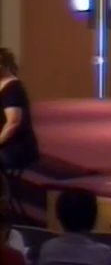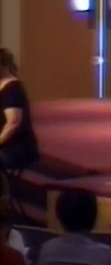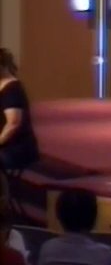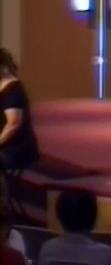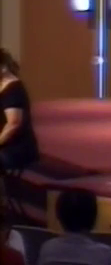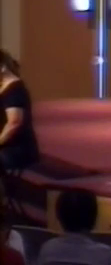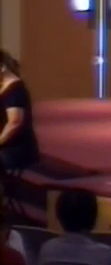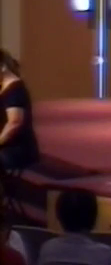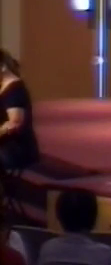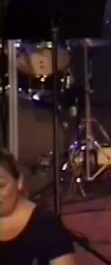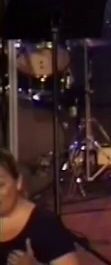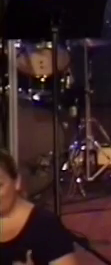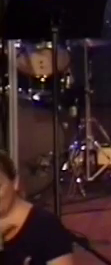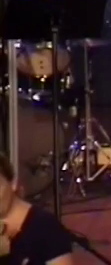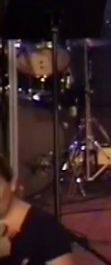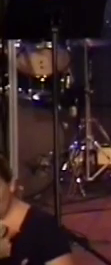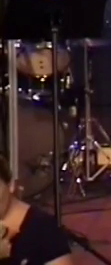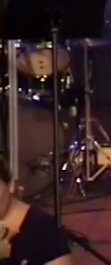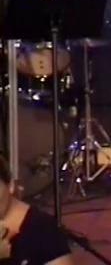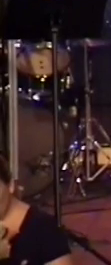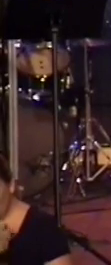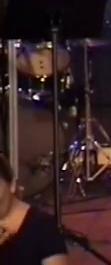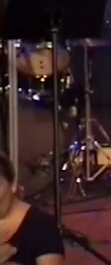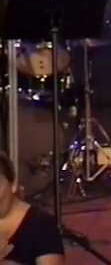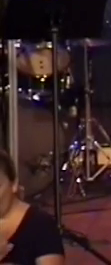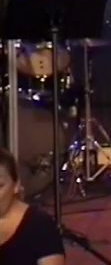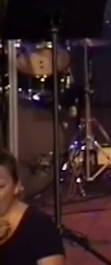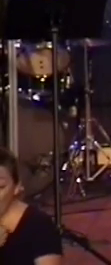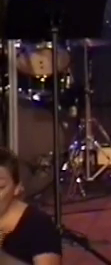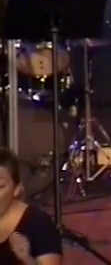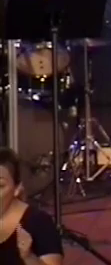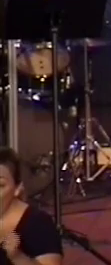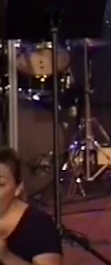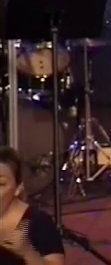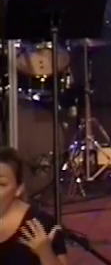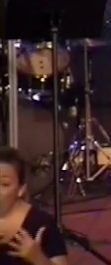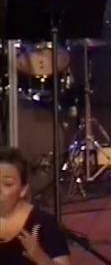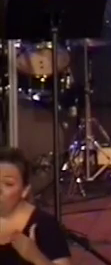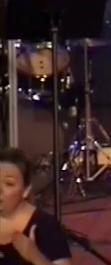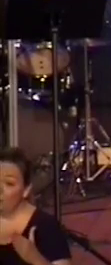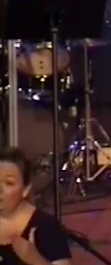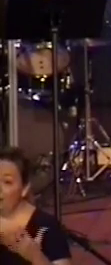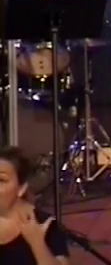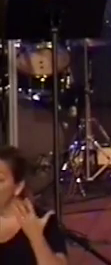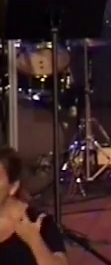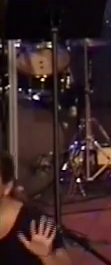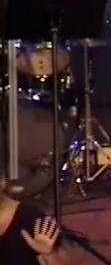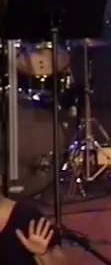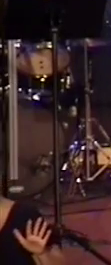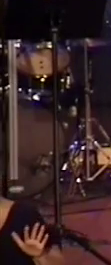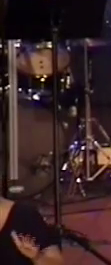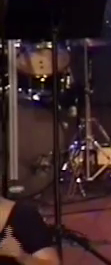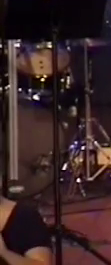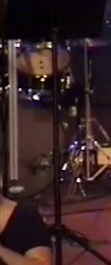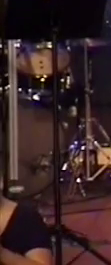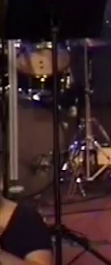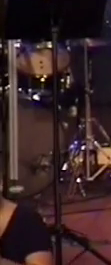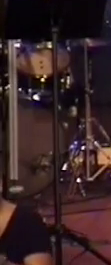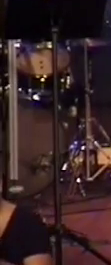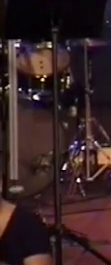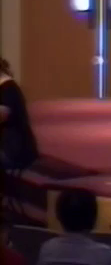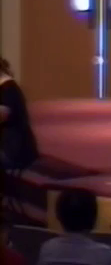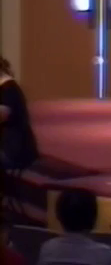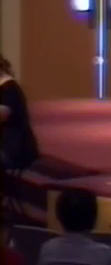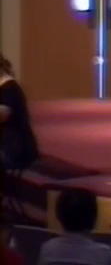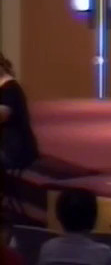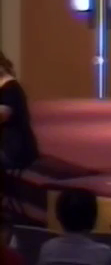So God wants us to work out our salvation with fear and trembling. He wants us to finish the race. And I'm